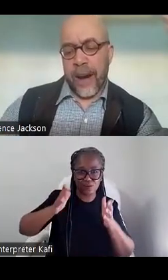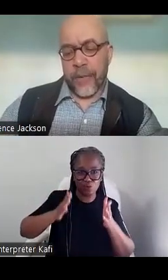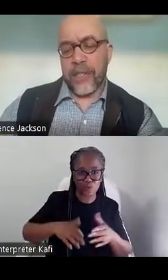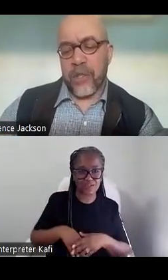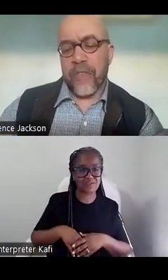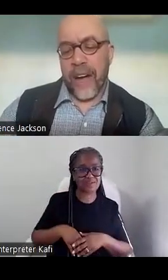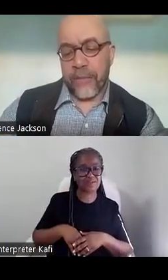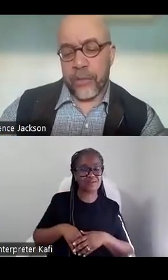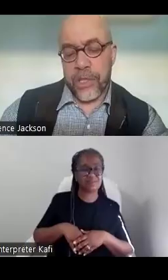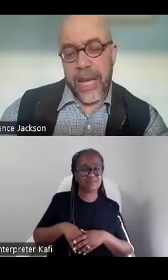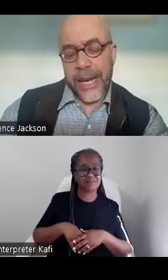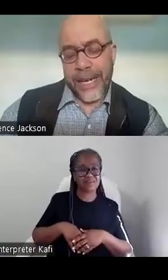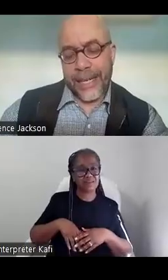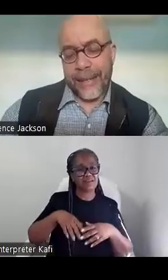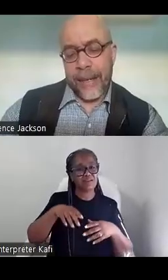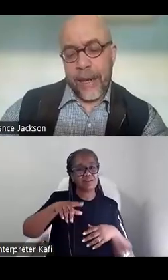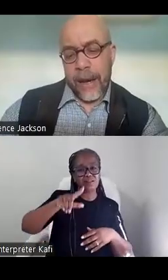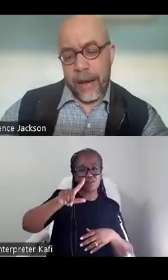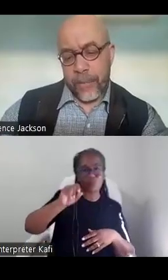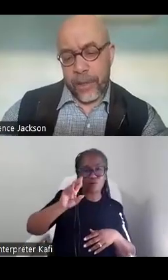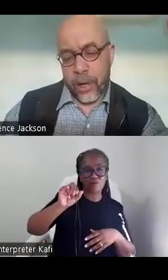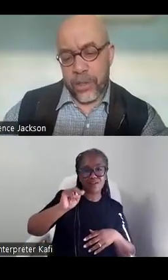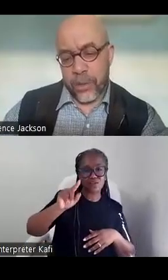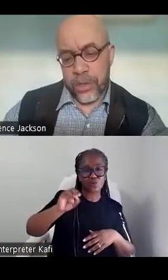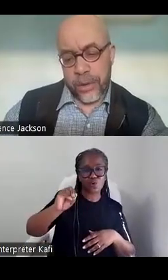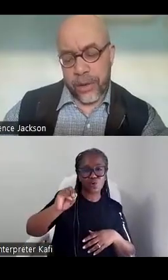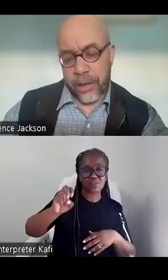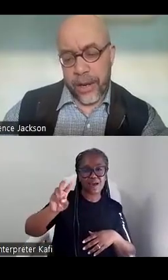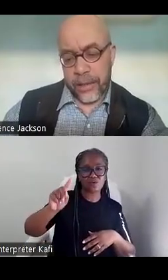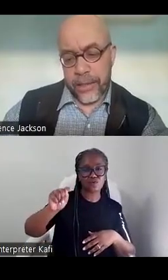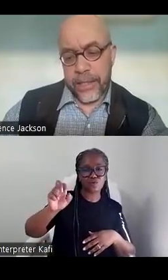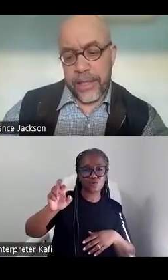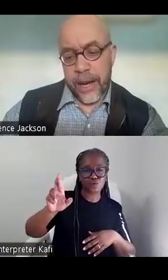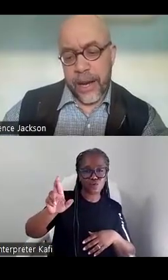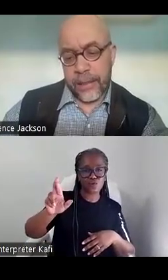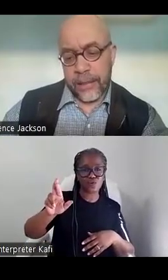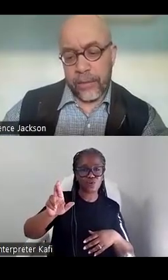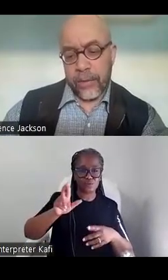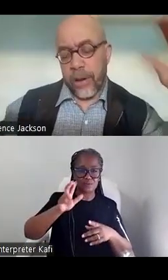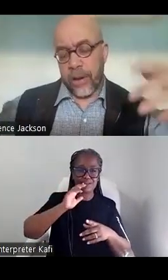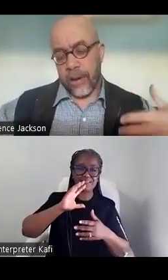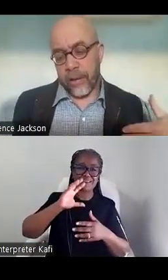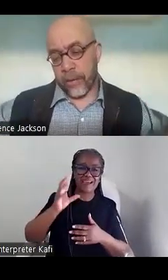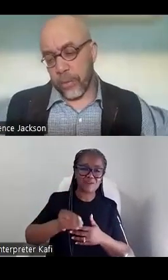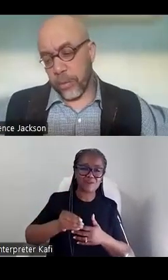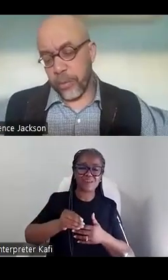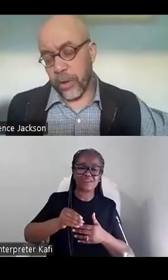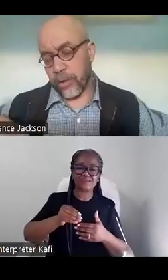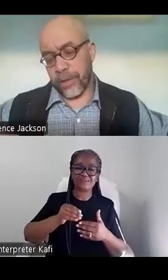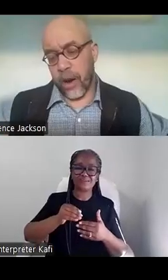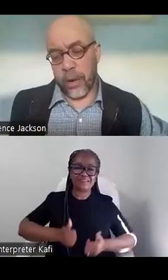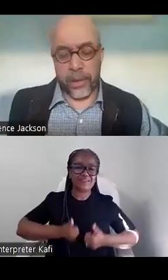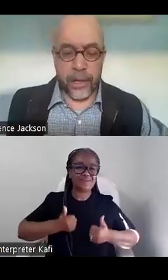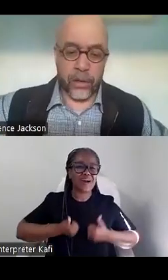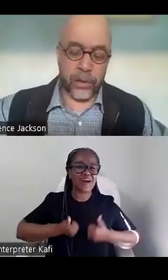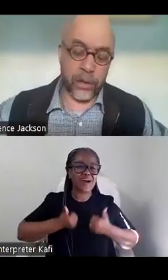the African survivals in the coastal South Carolina Sea Island, it's